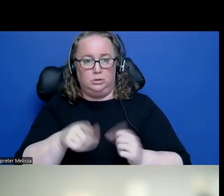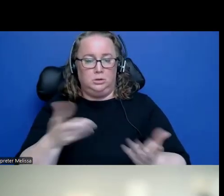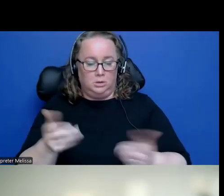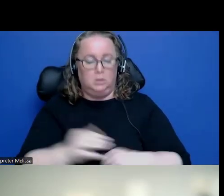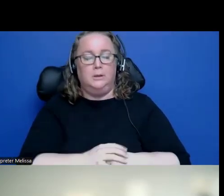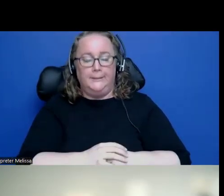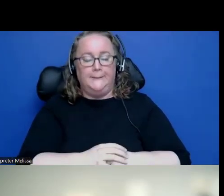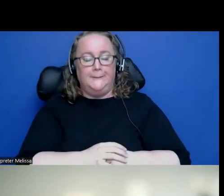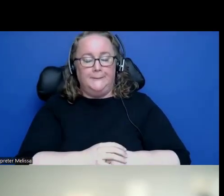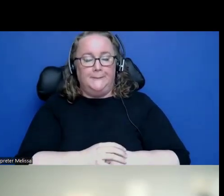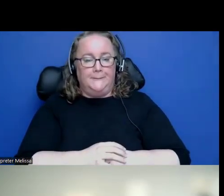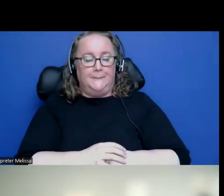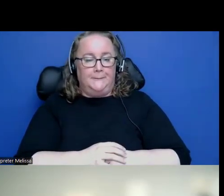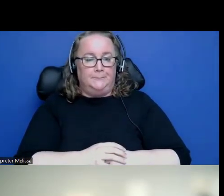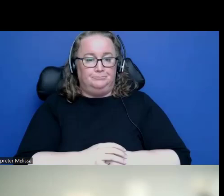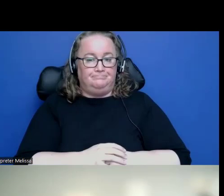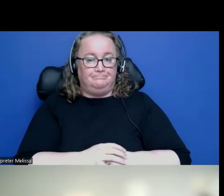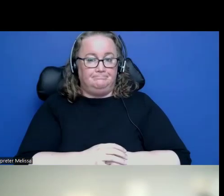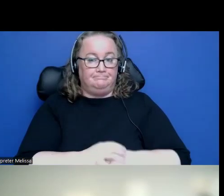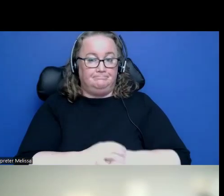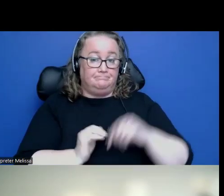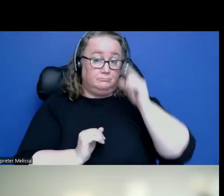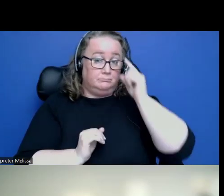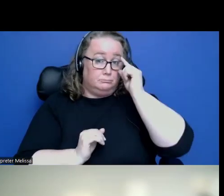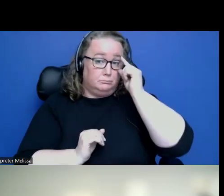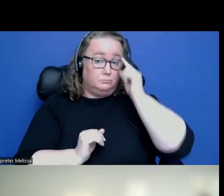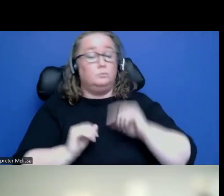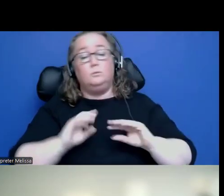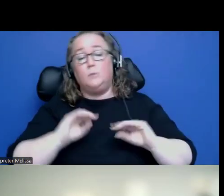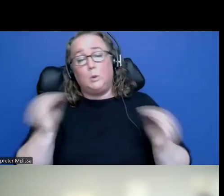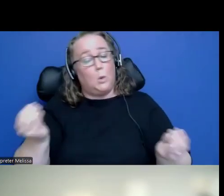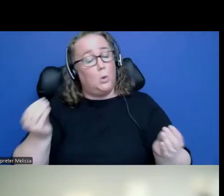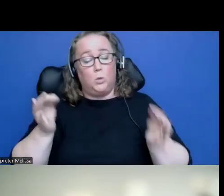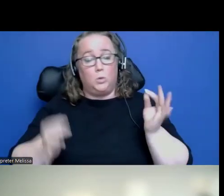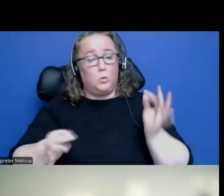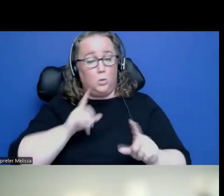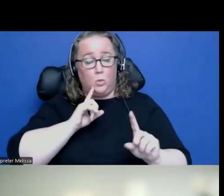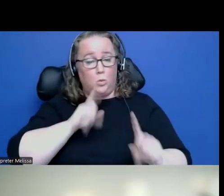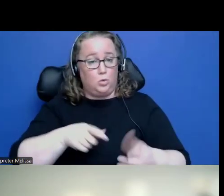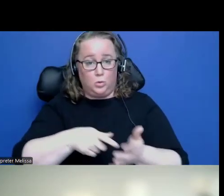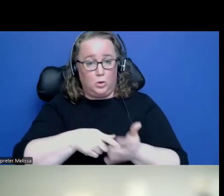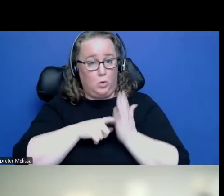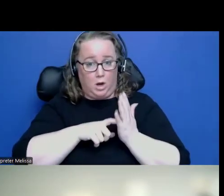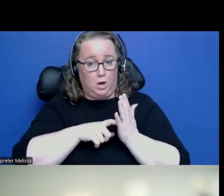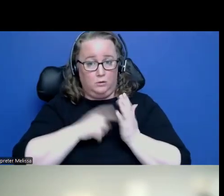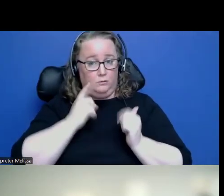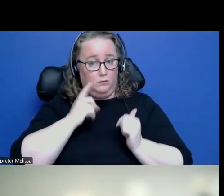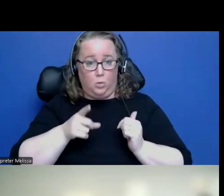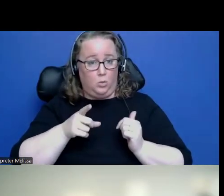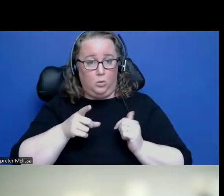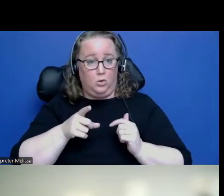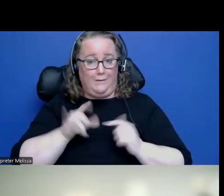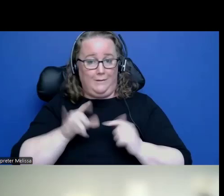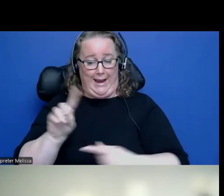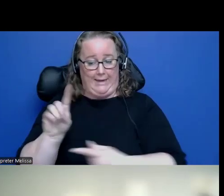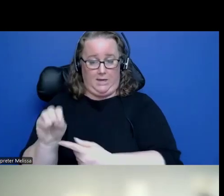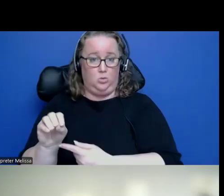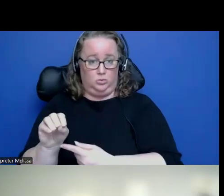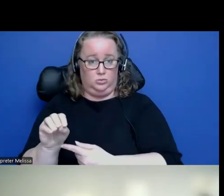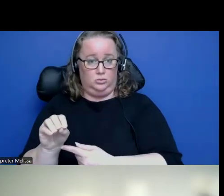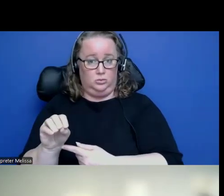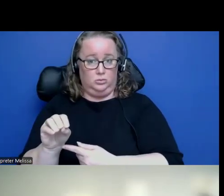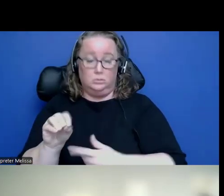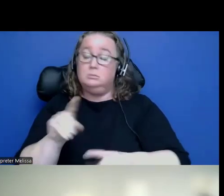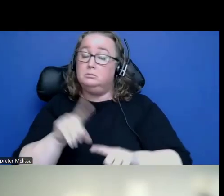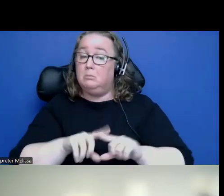Be aware that no court order is required for a single IDO. But if